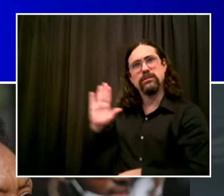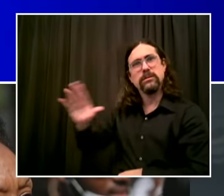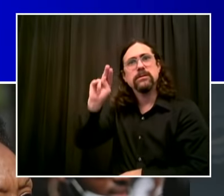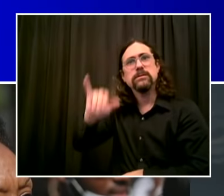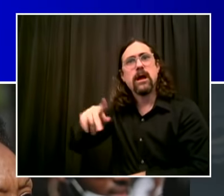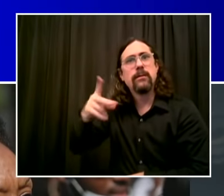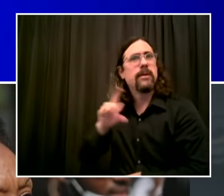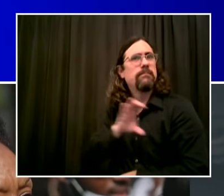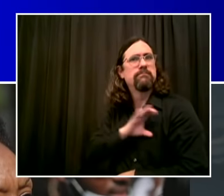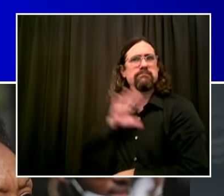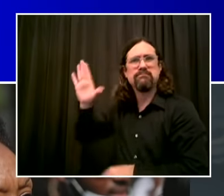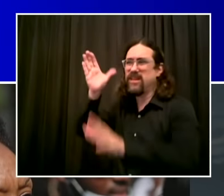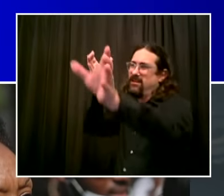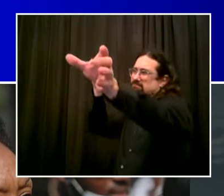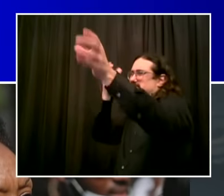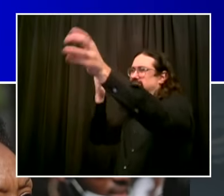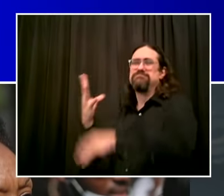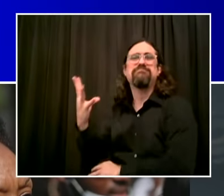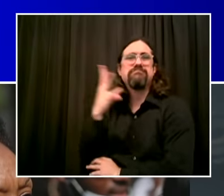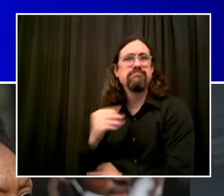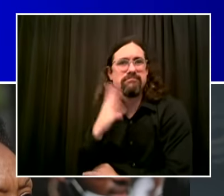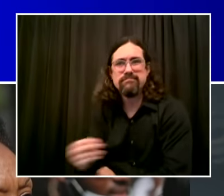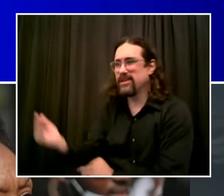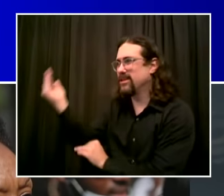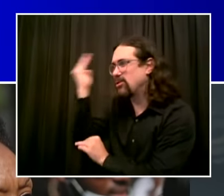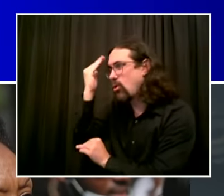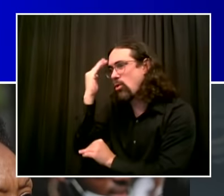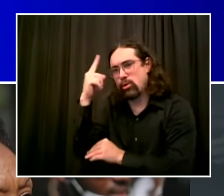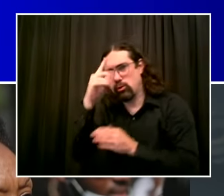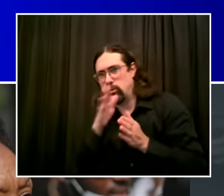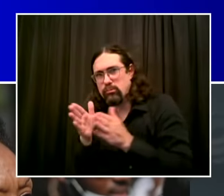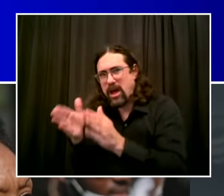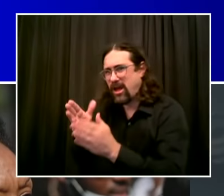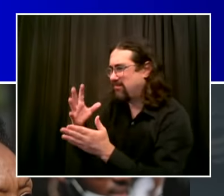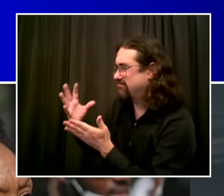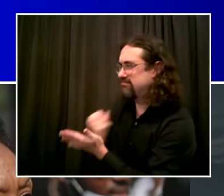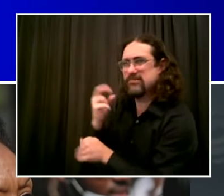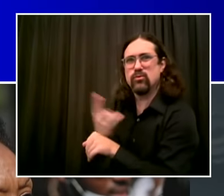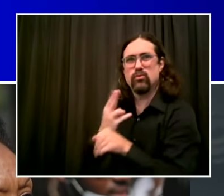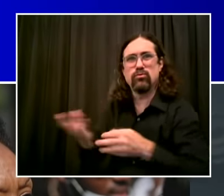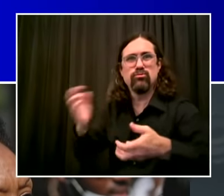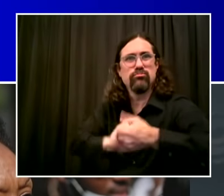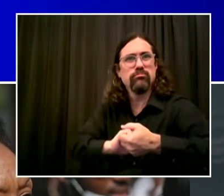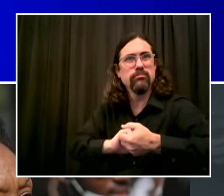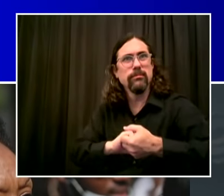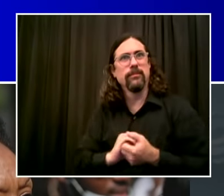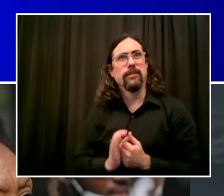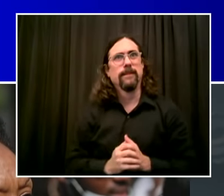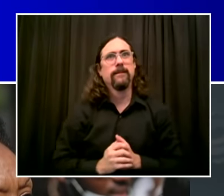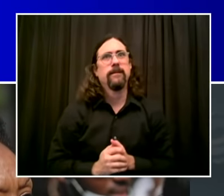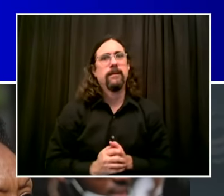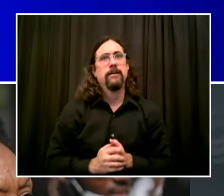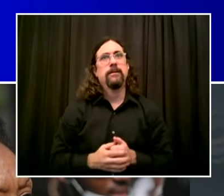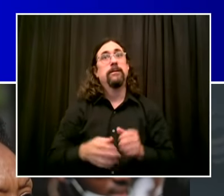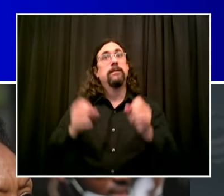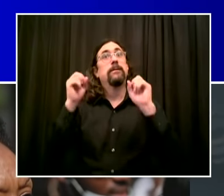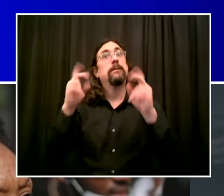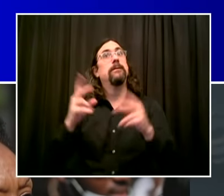we should talk obviously about the momentous nature of this day. And I gotta tell you, I think a lot of us would have